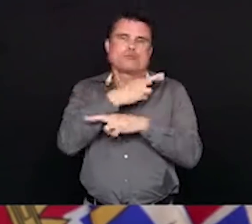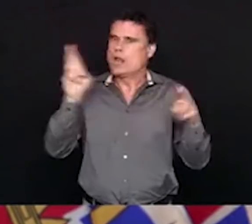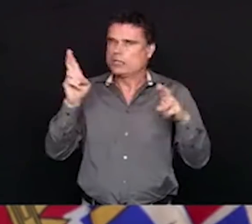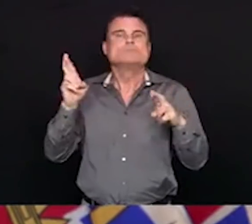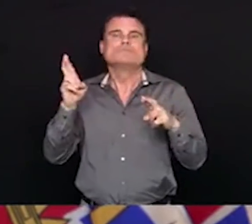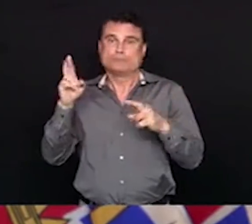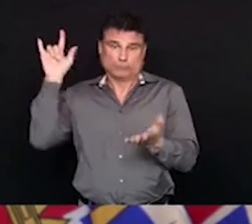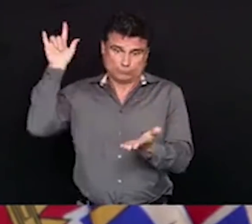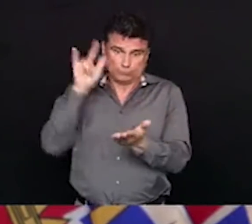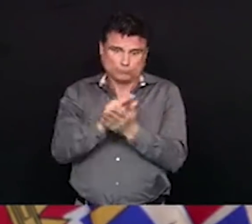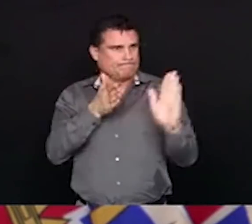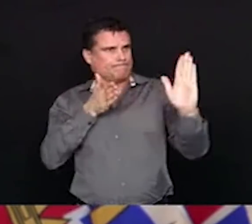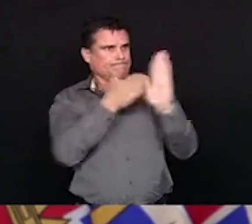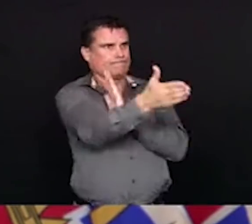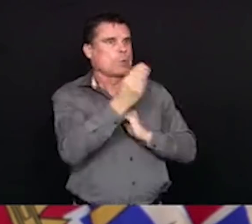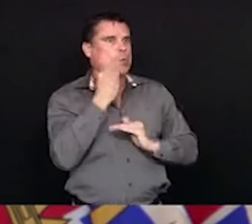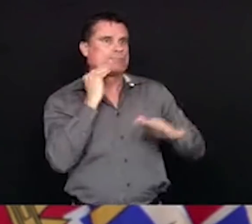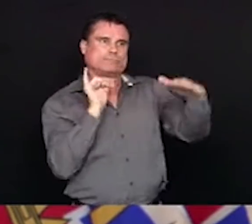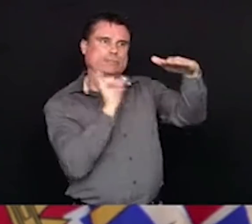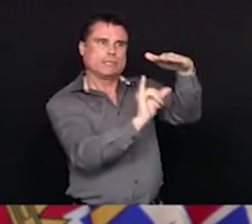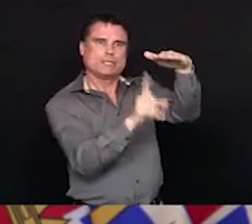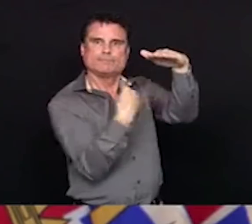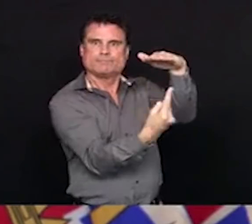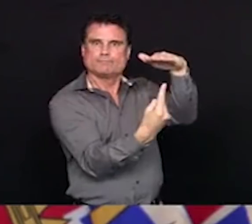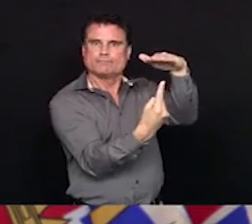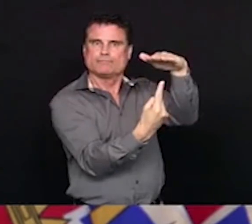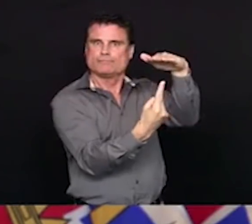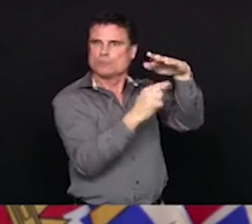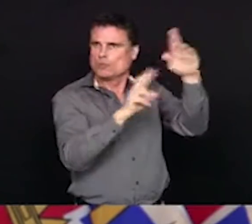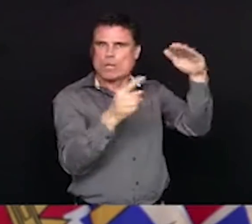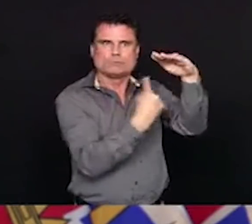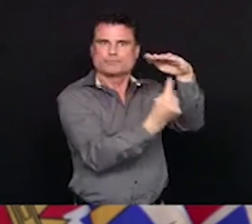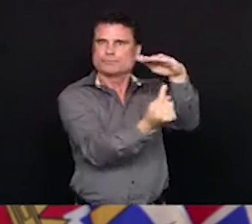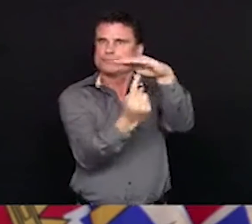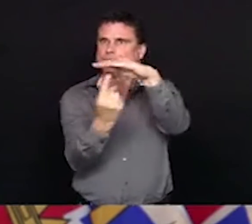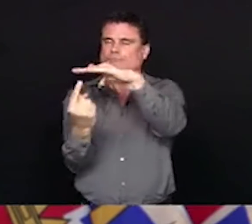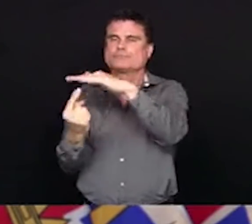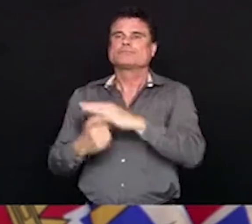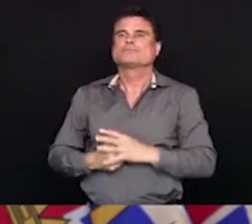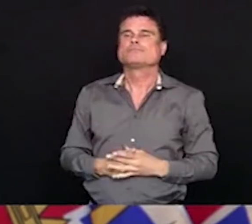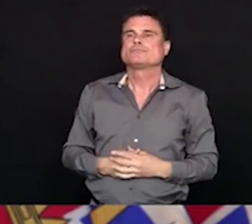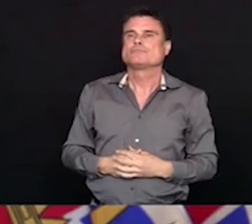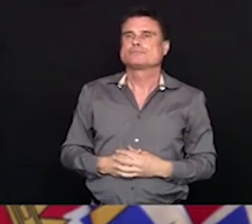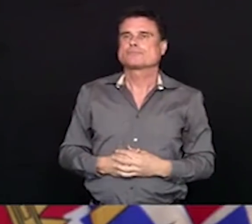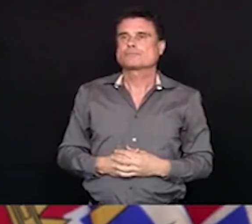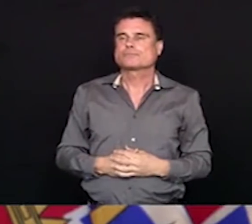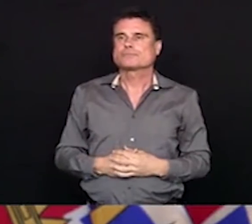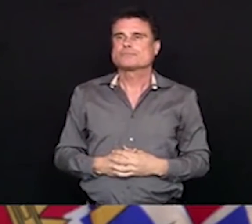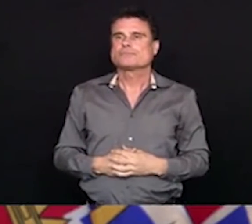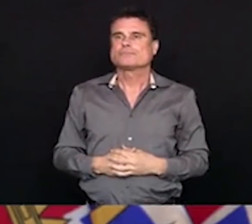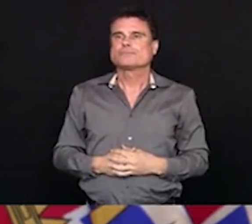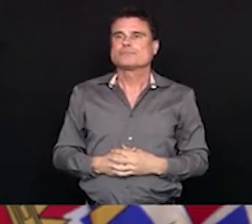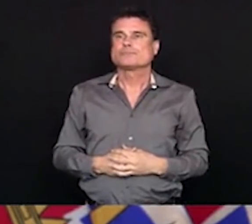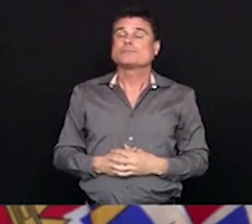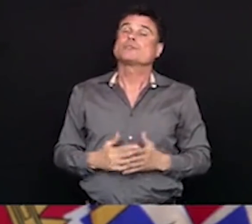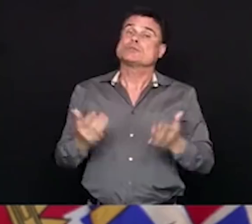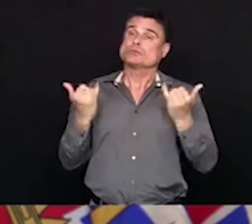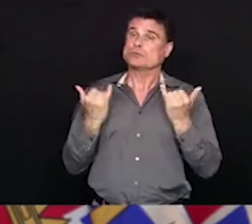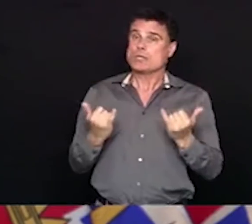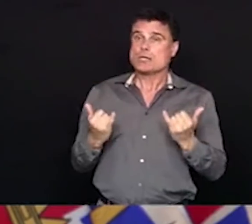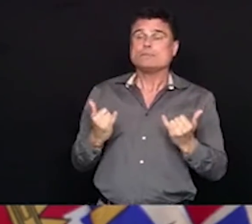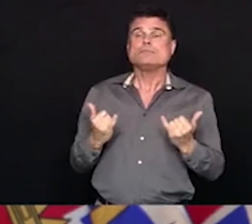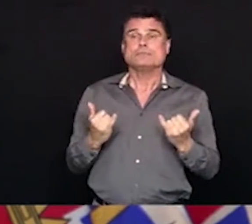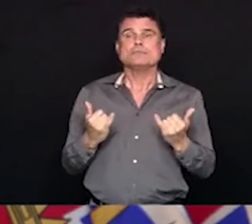Today as well, I want to recall and talk about the fact that COVID-19 is not our only public